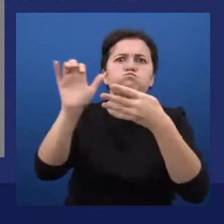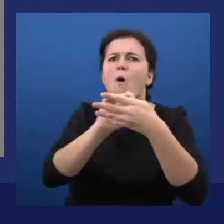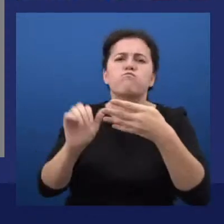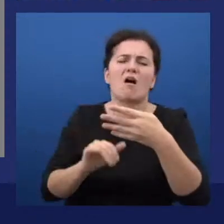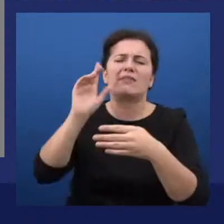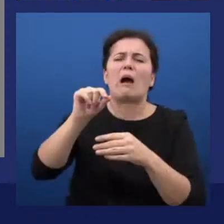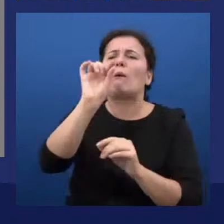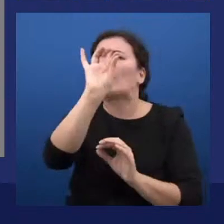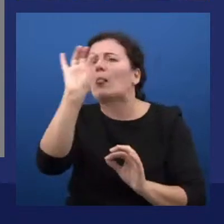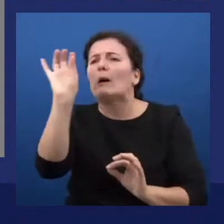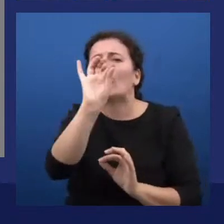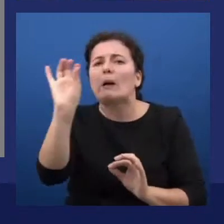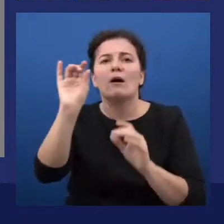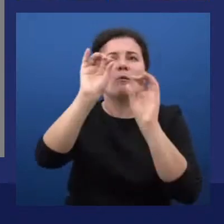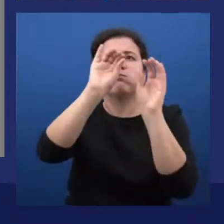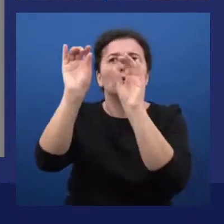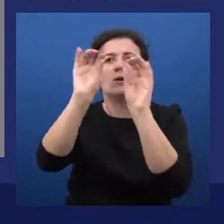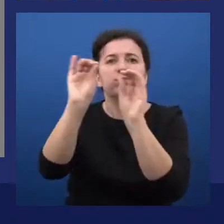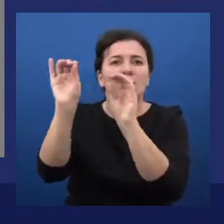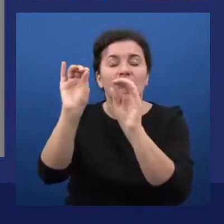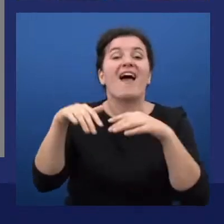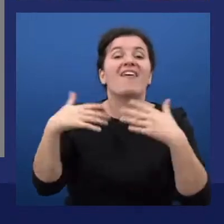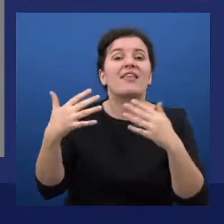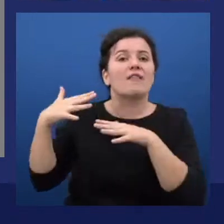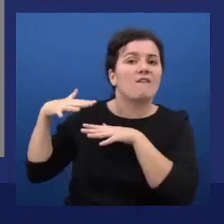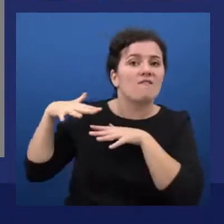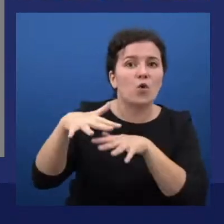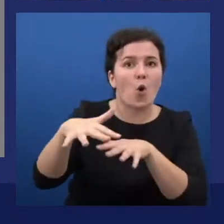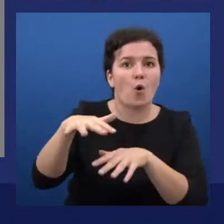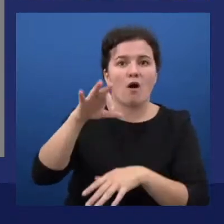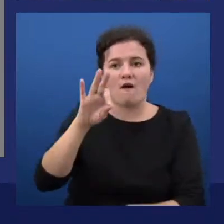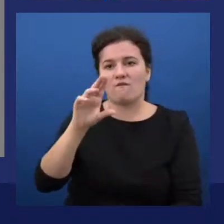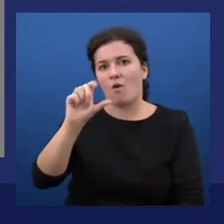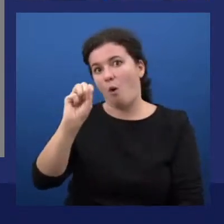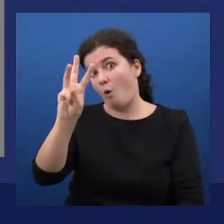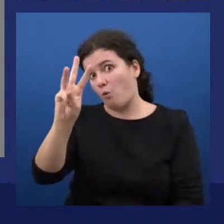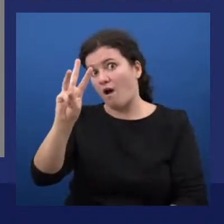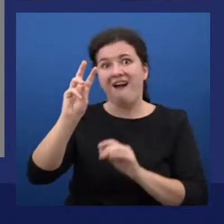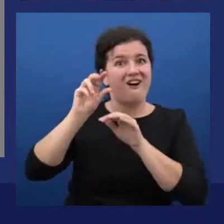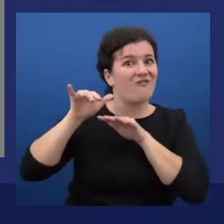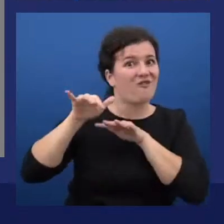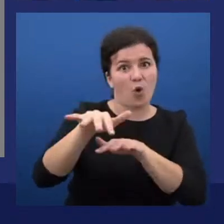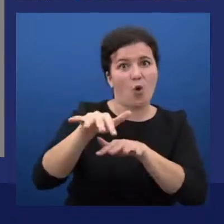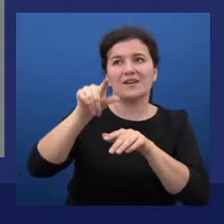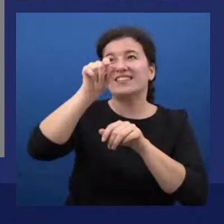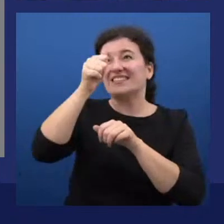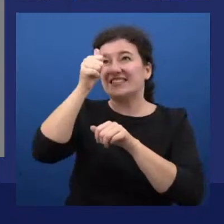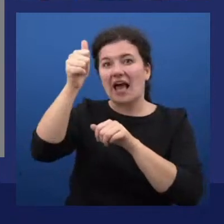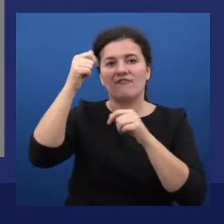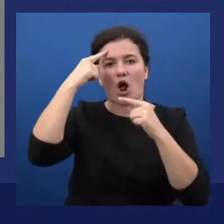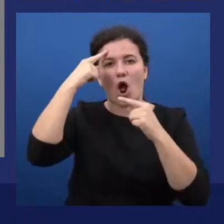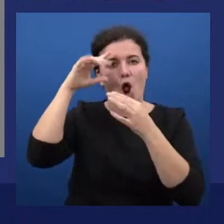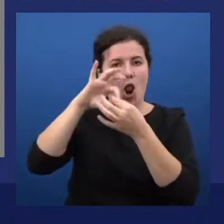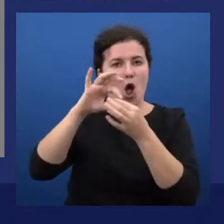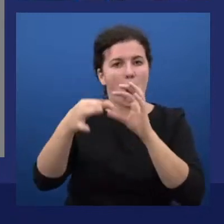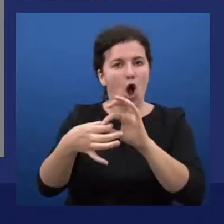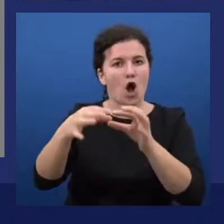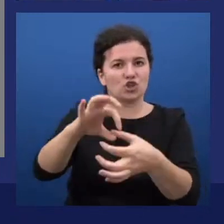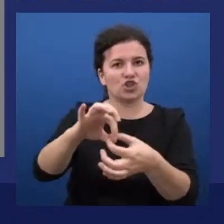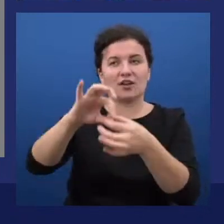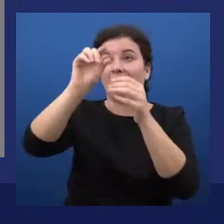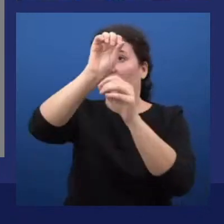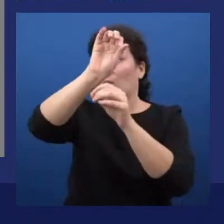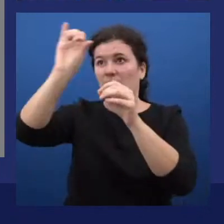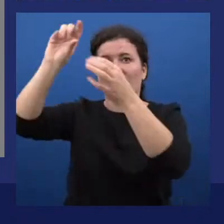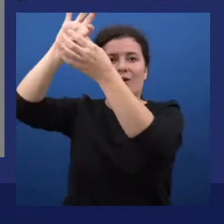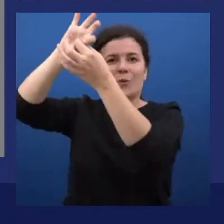you use flow, and then the flow will take this logic. So you basically write out, or you drag out all the